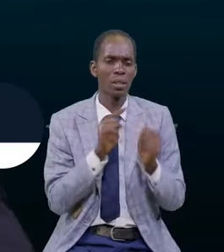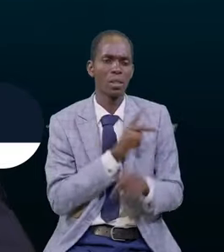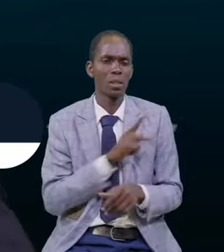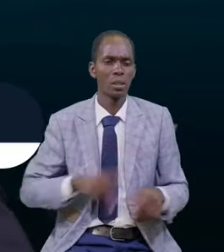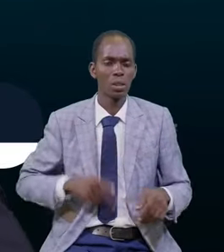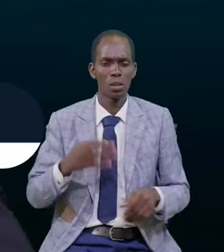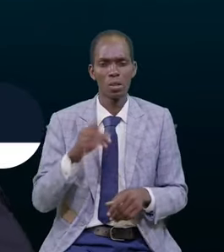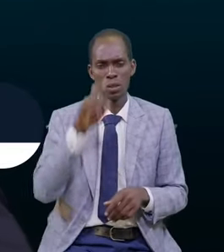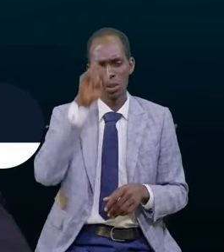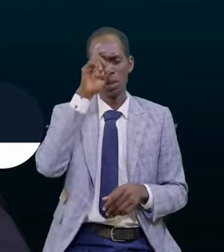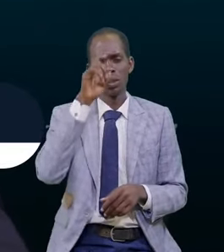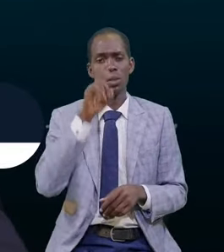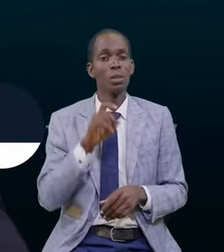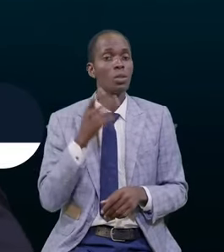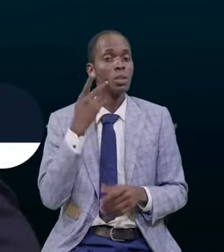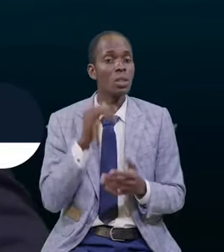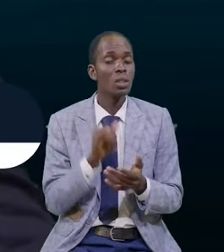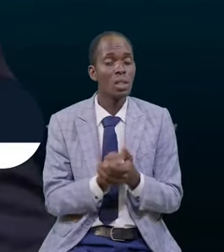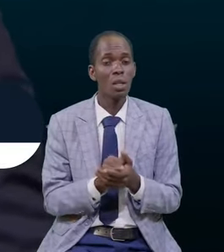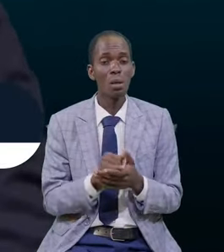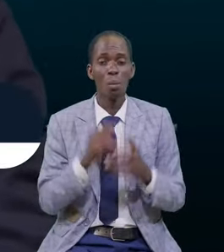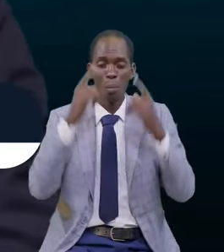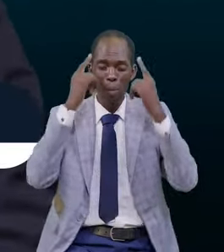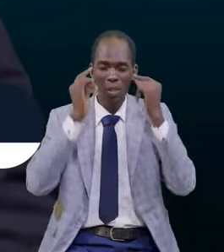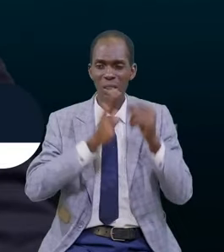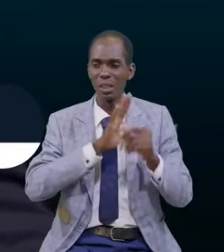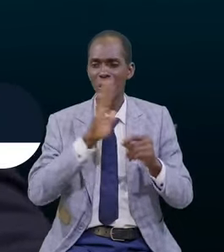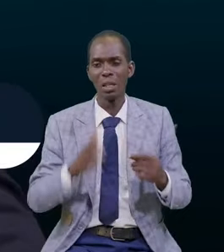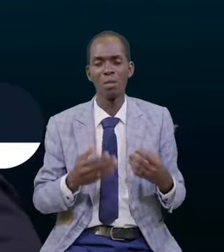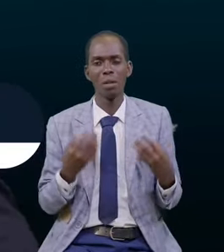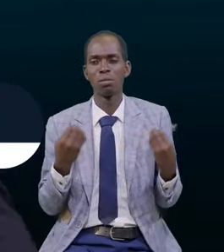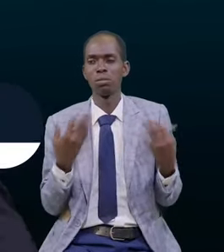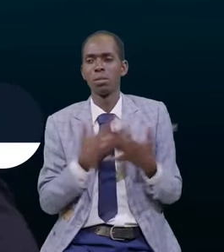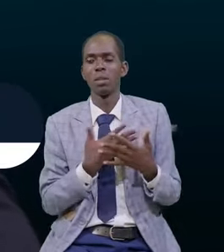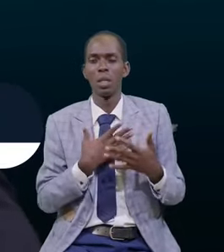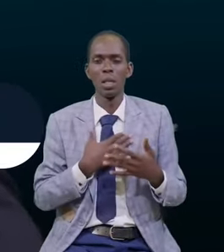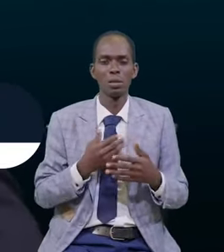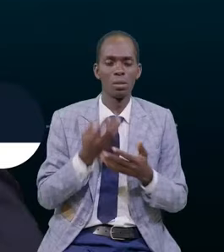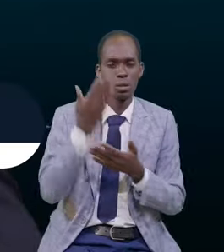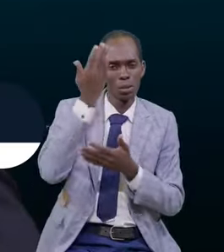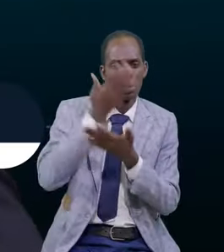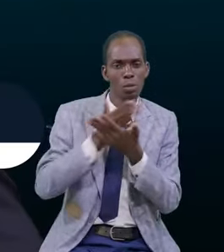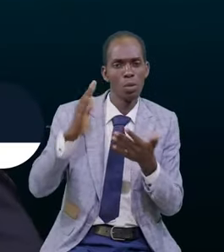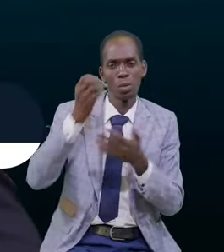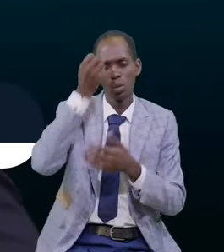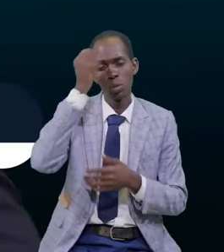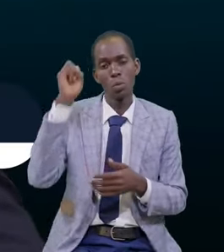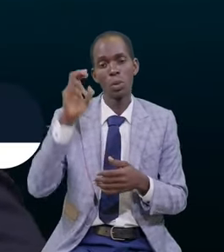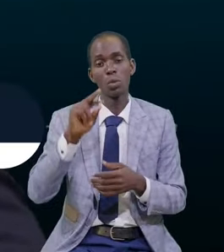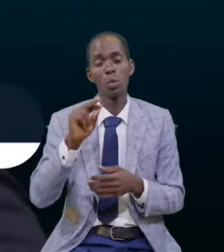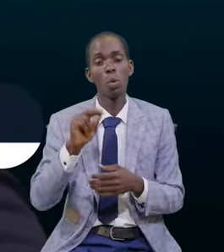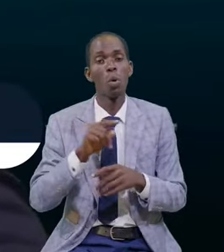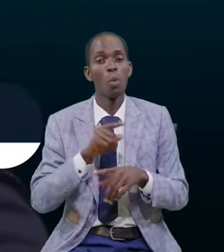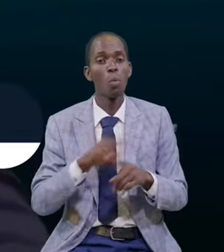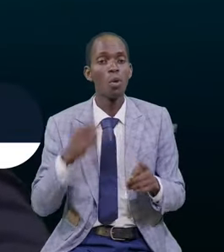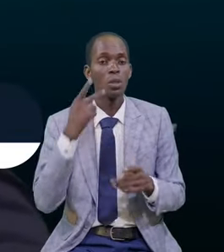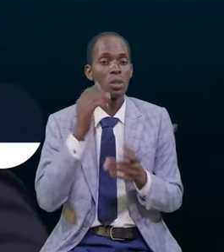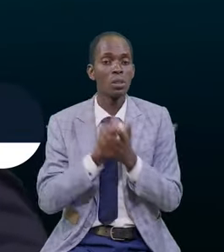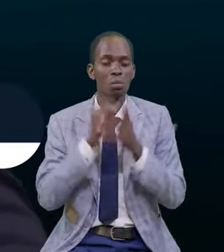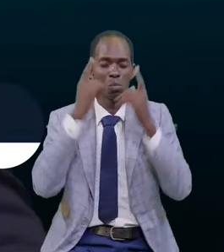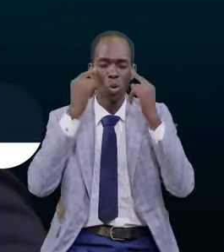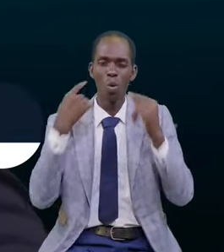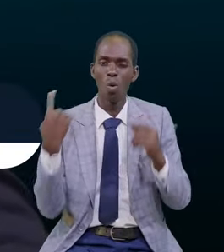re on that he's always faithful he will go and speak to Pharaoh not only that whatever word God has given him for